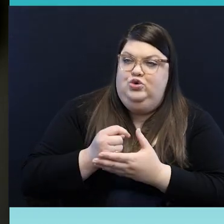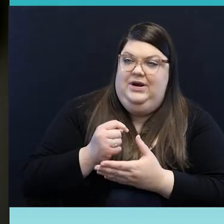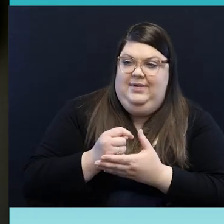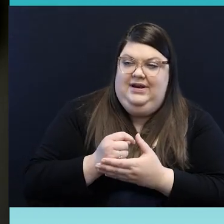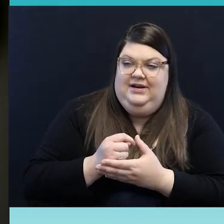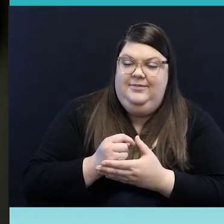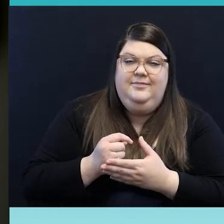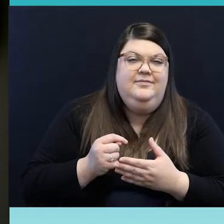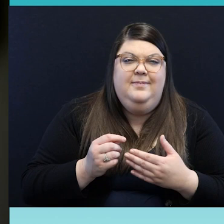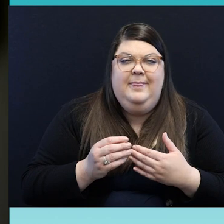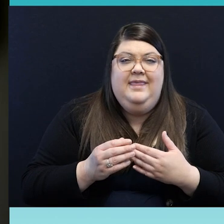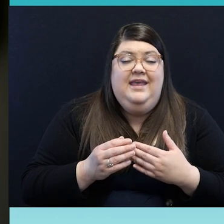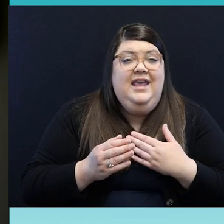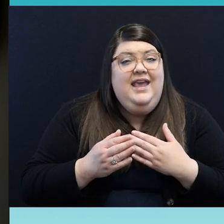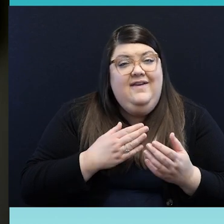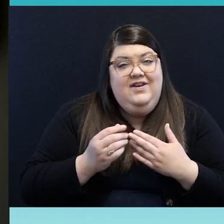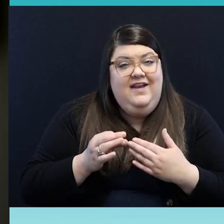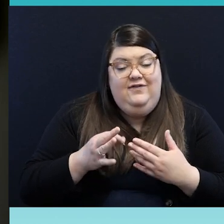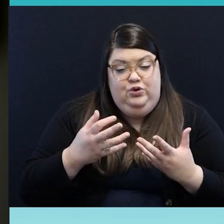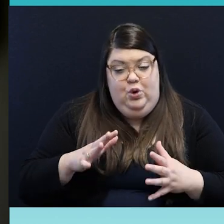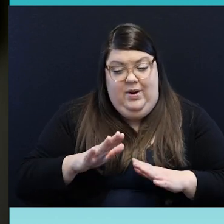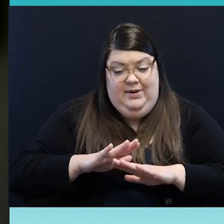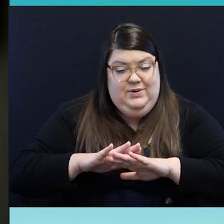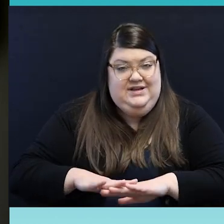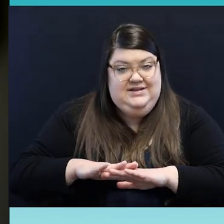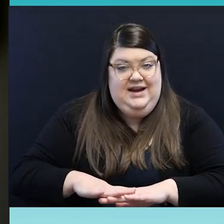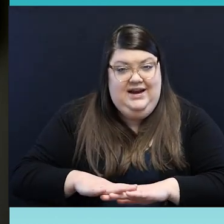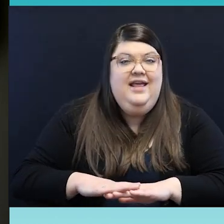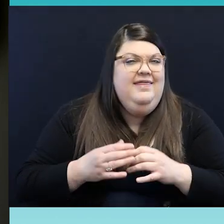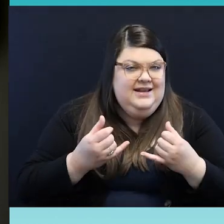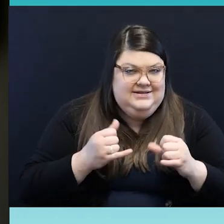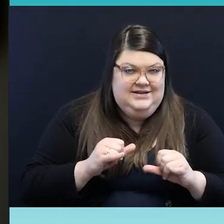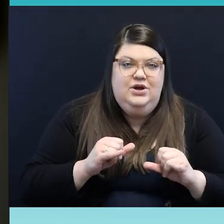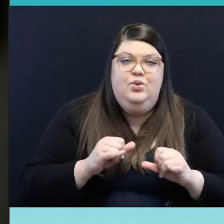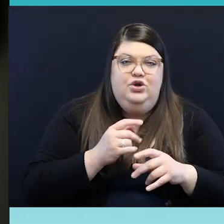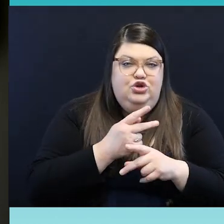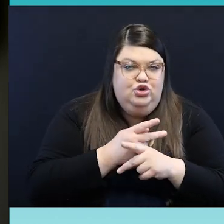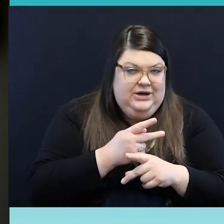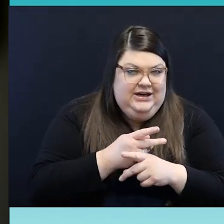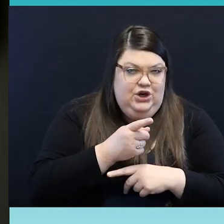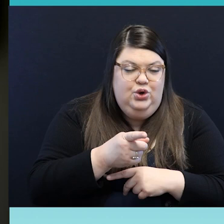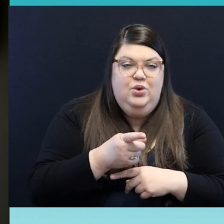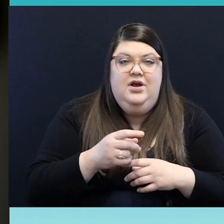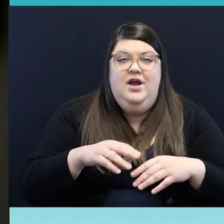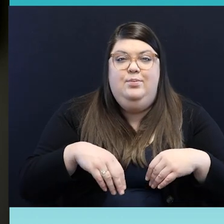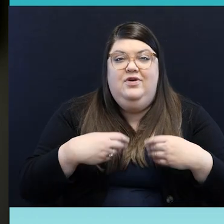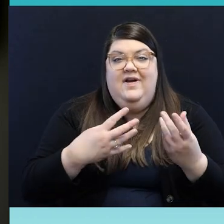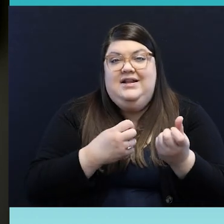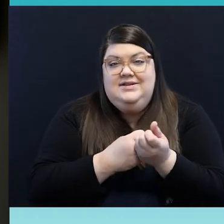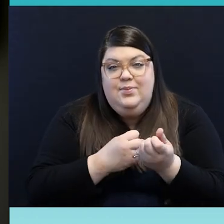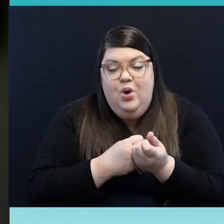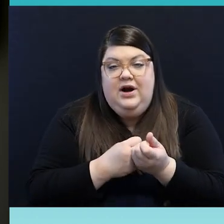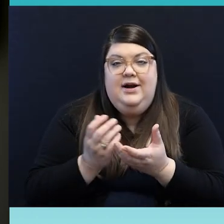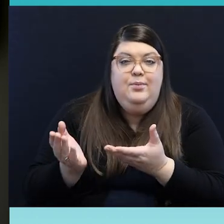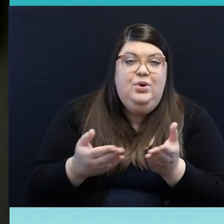even if you do not want to be resuscitated. They will still treat you. They will still provide support. They will still take you to